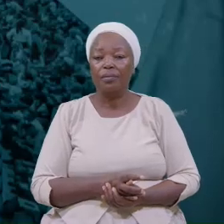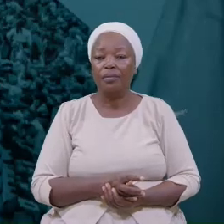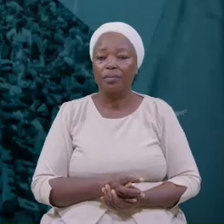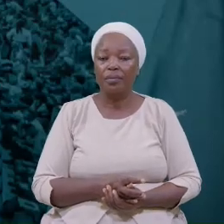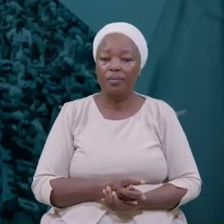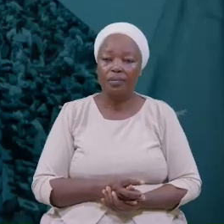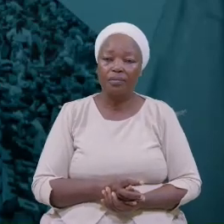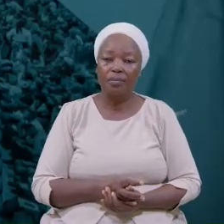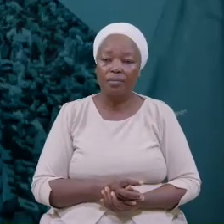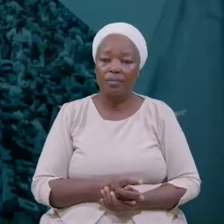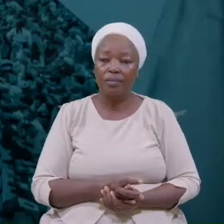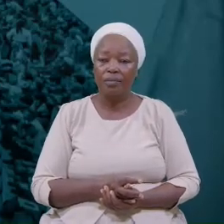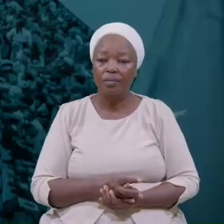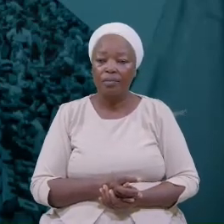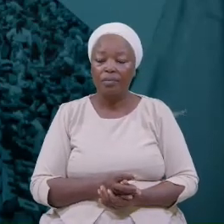17, 1975.